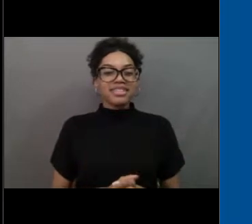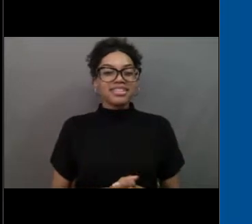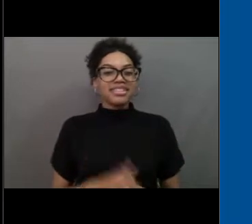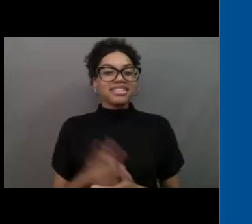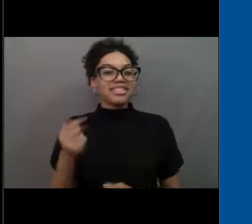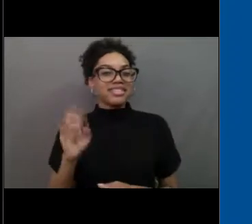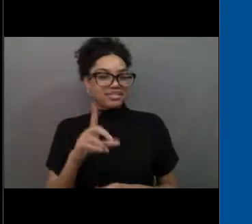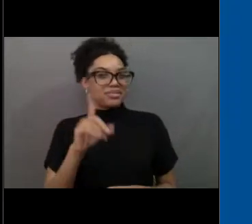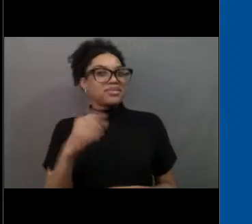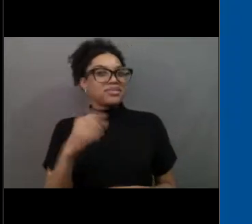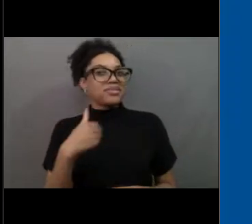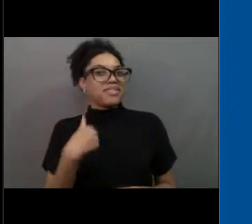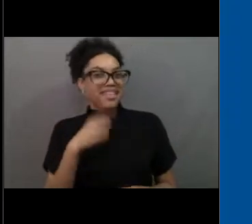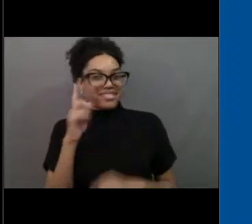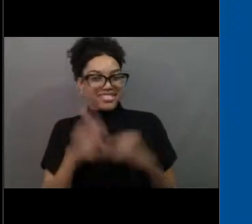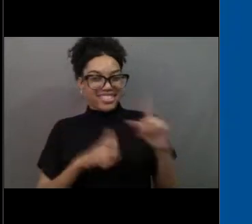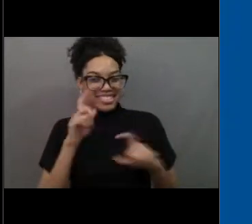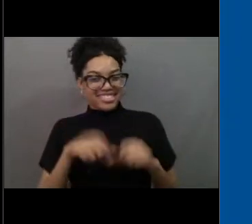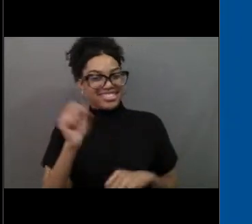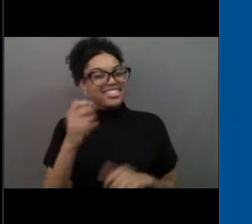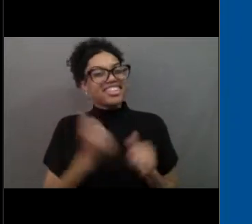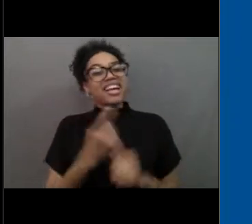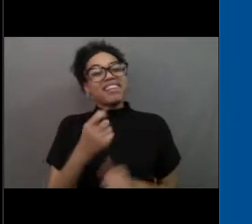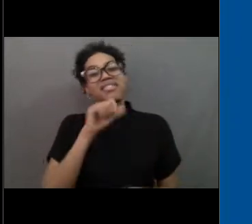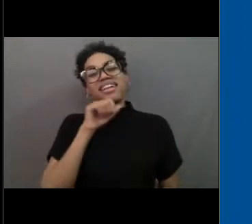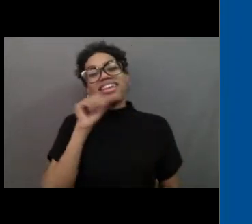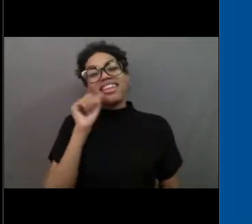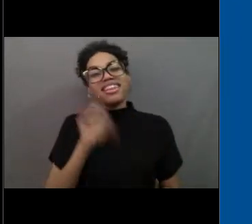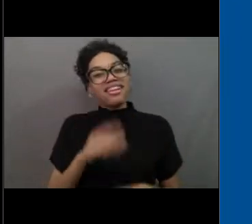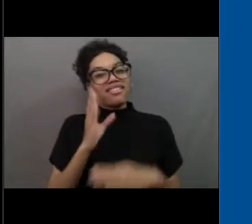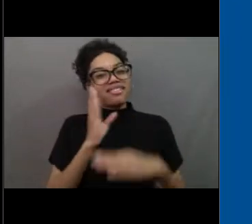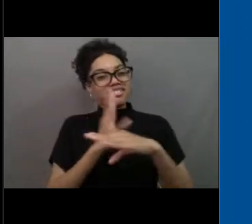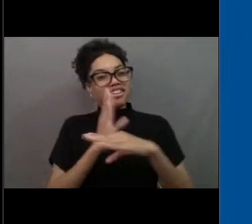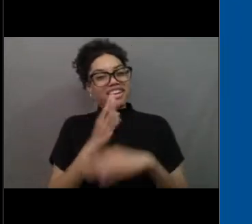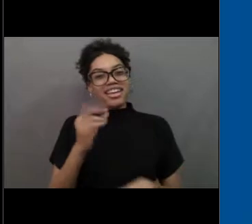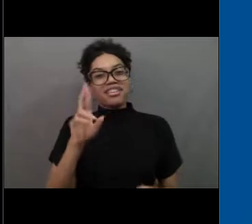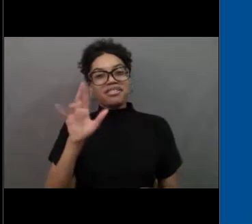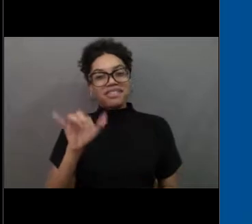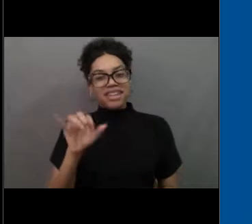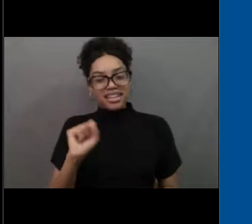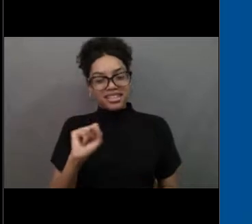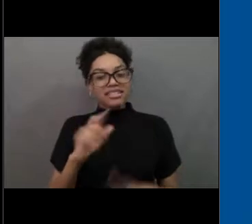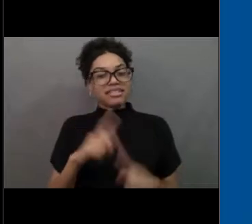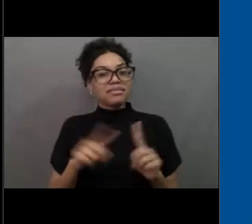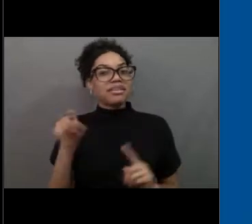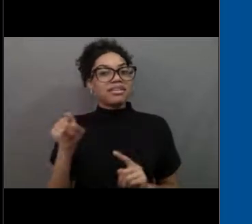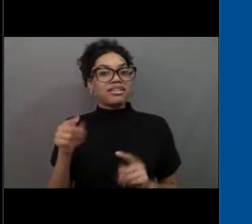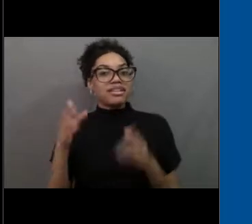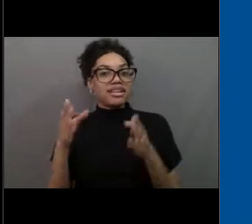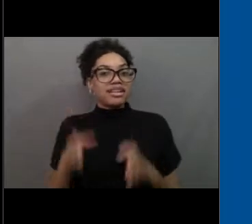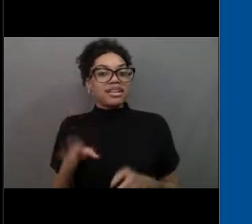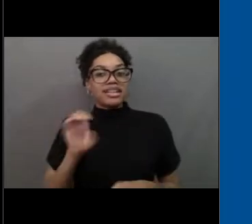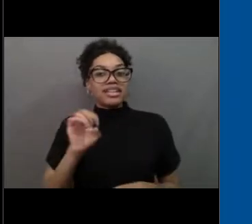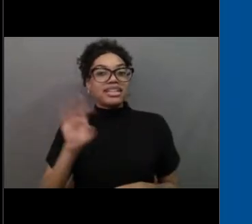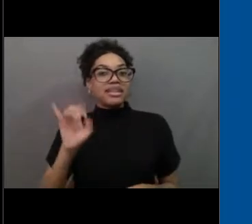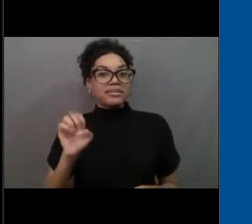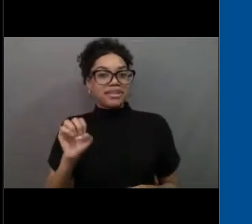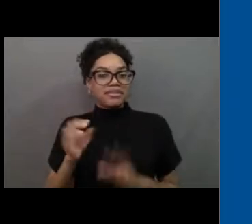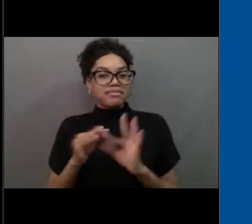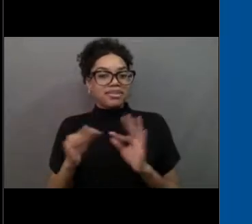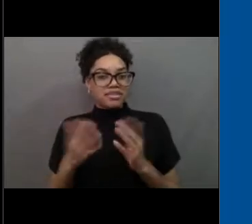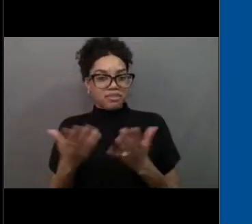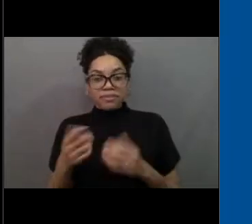have questions. Everybody loves rays and sharks, but I have to do a shout out to Evie, who said that the telltale sign,